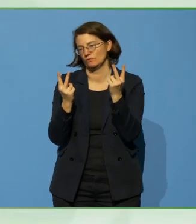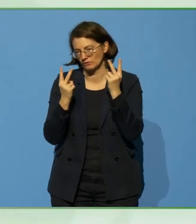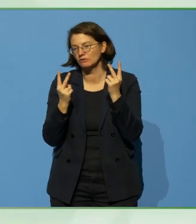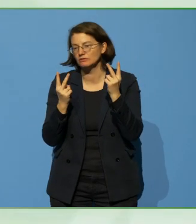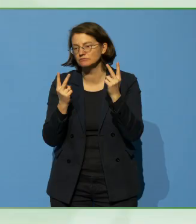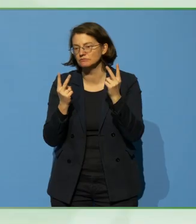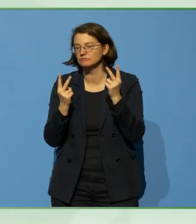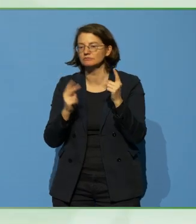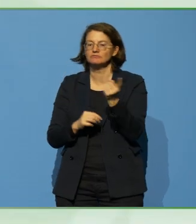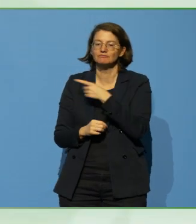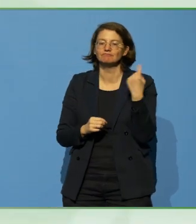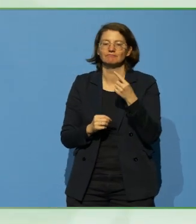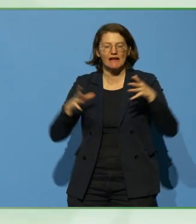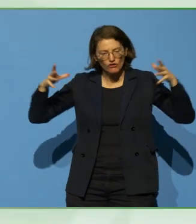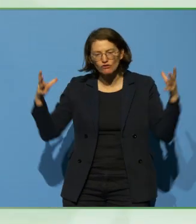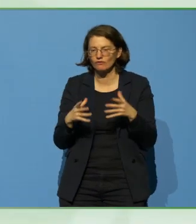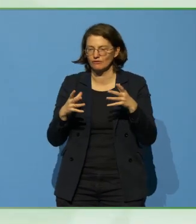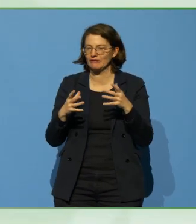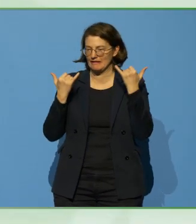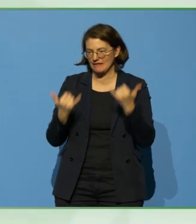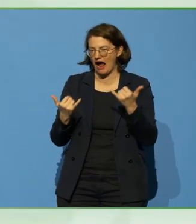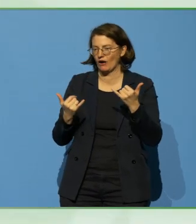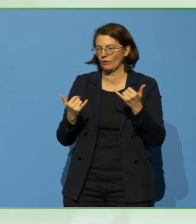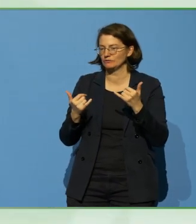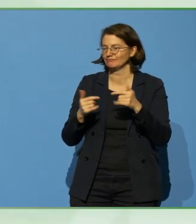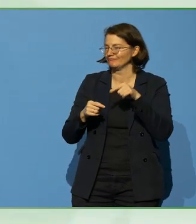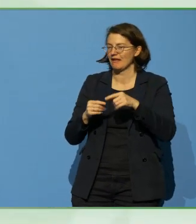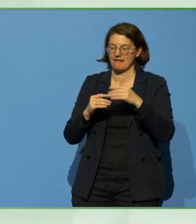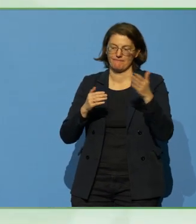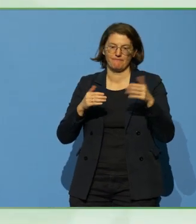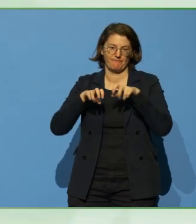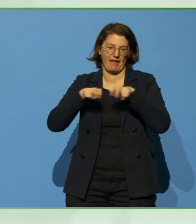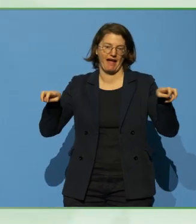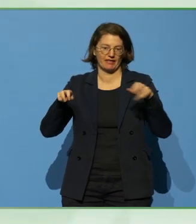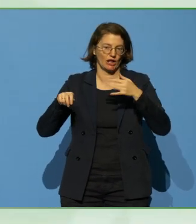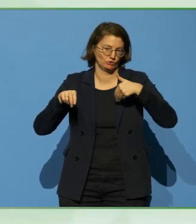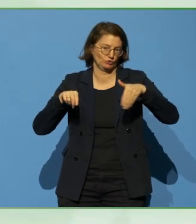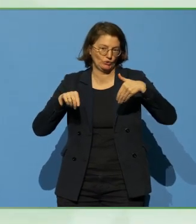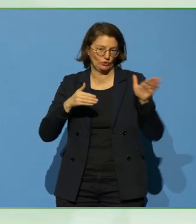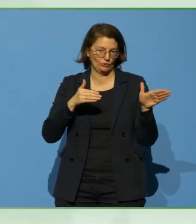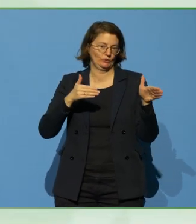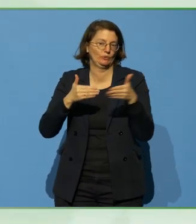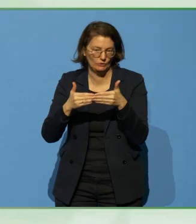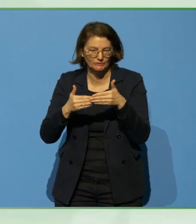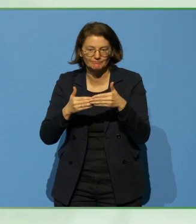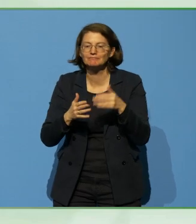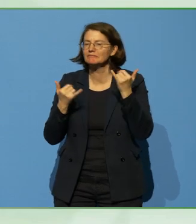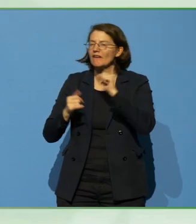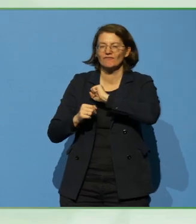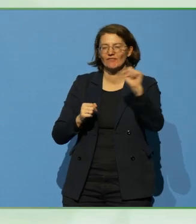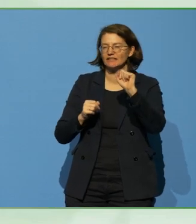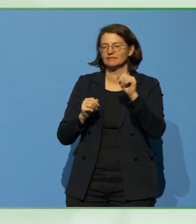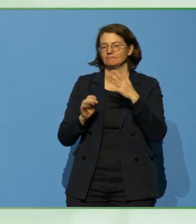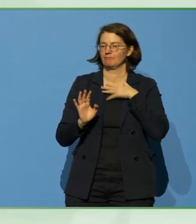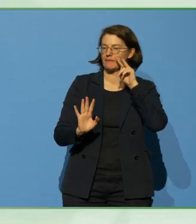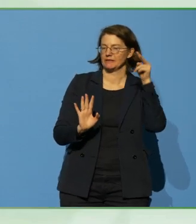is. But a question to the broader panel, if I may, and do chip in. If the digital euro is to be a genuine public good